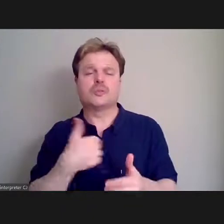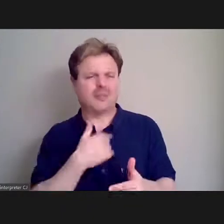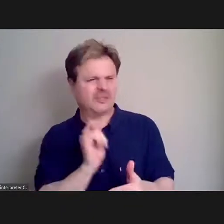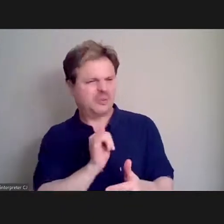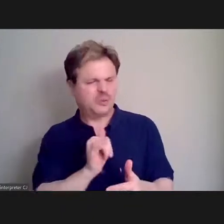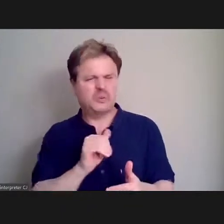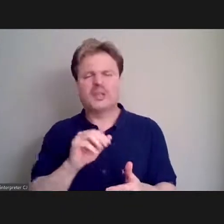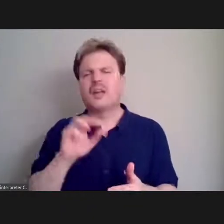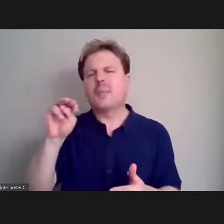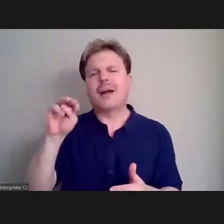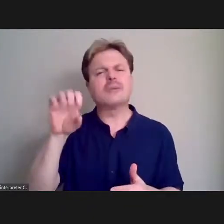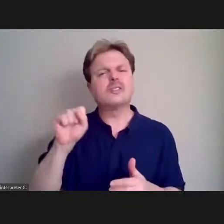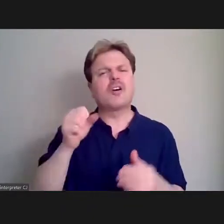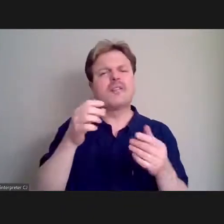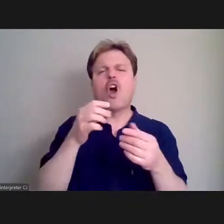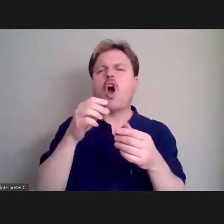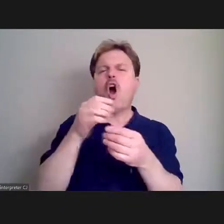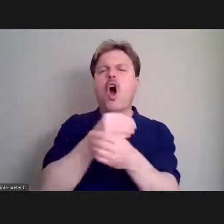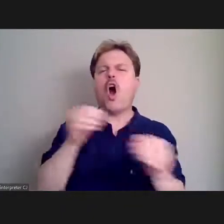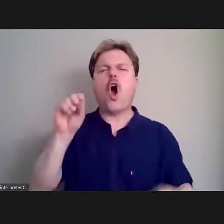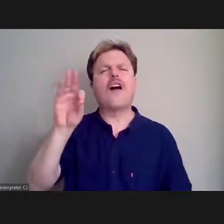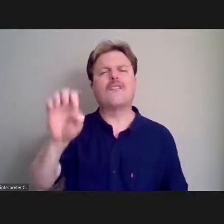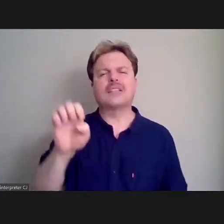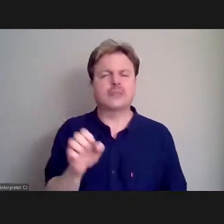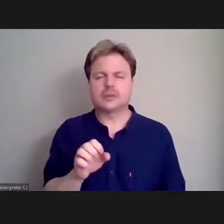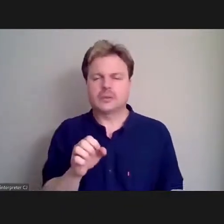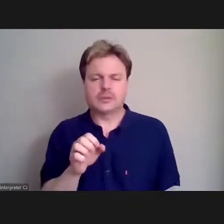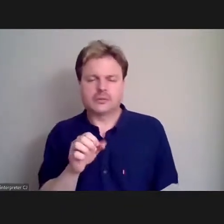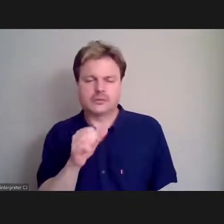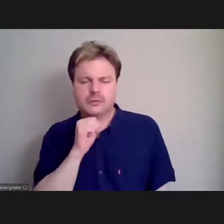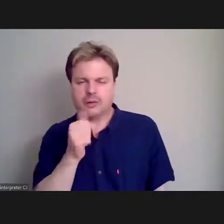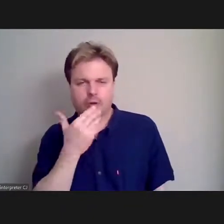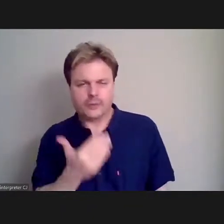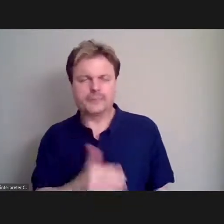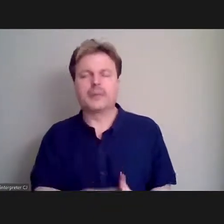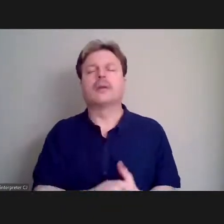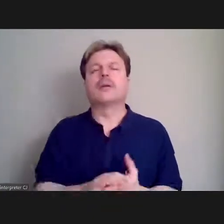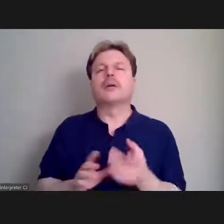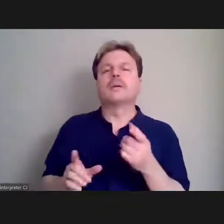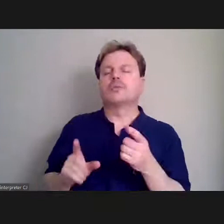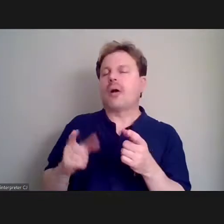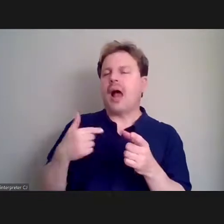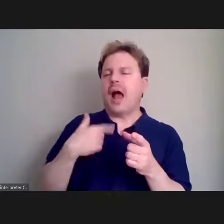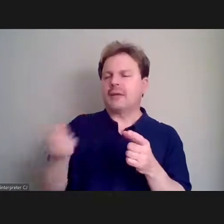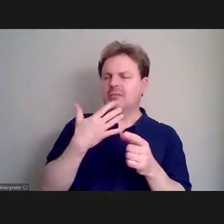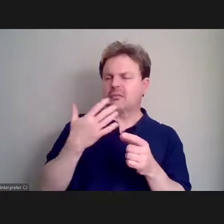Microsoft Office does not play nice. But I keep getting an ad for if I want to buy a house.